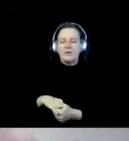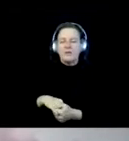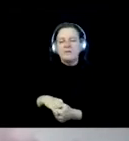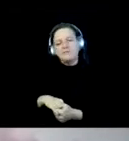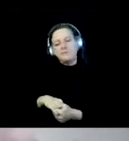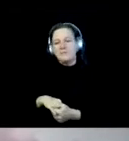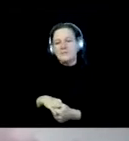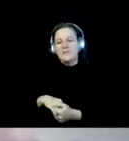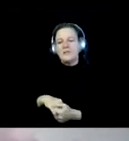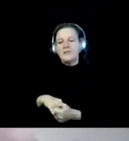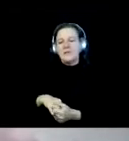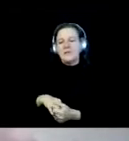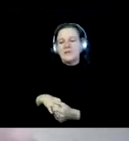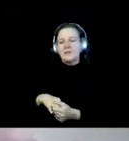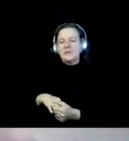like,